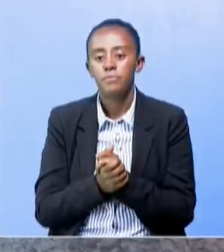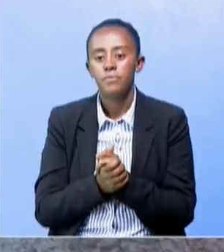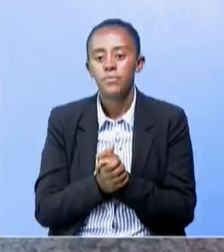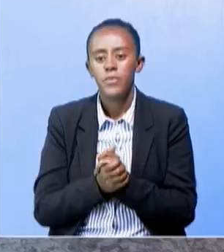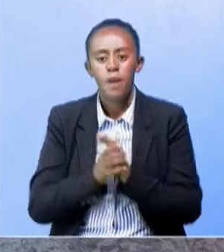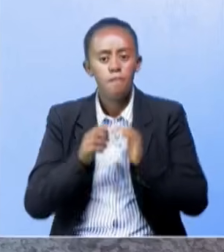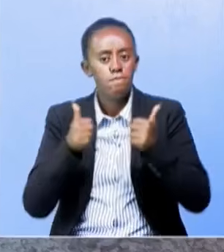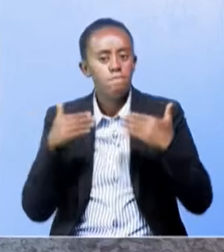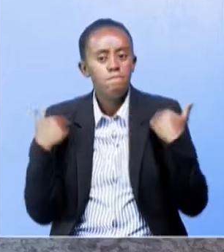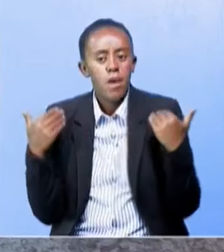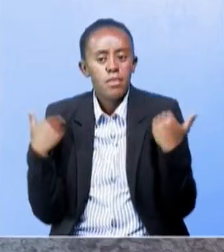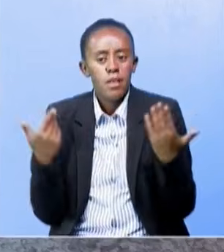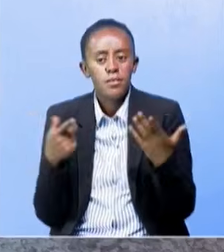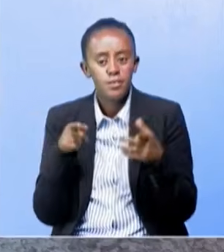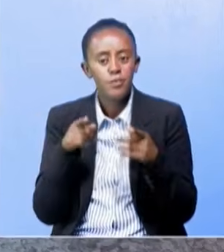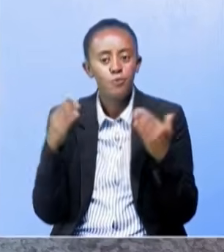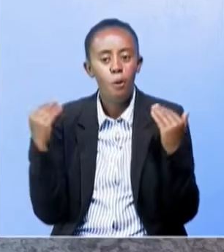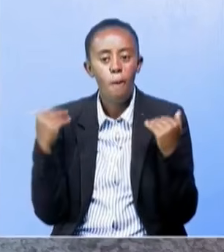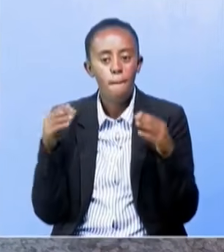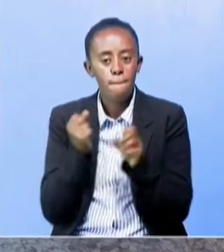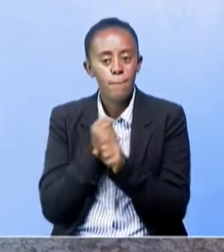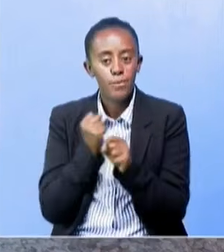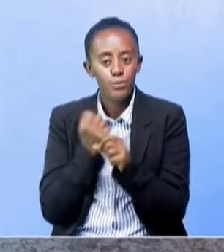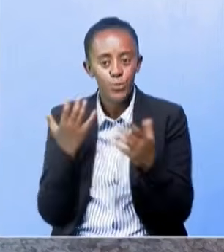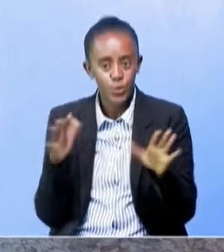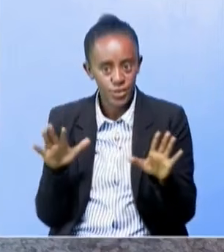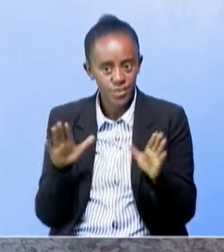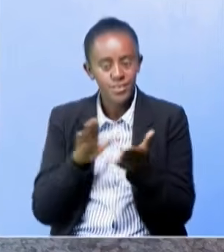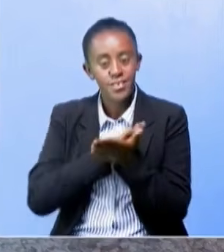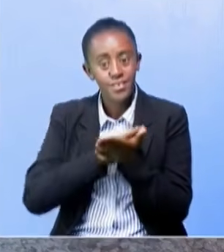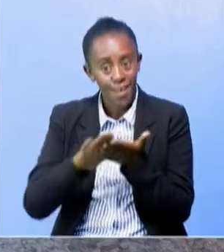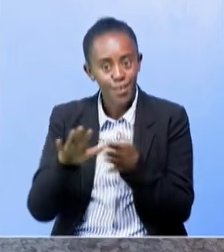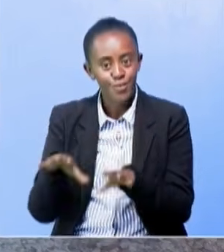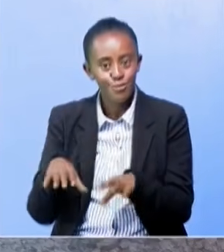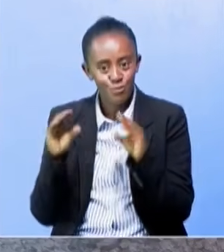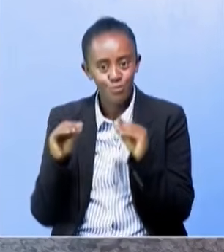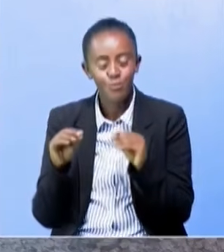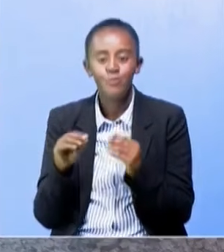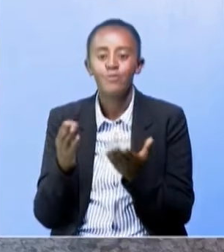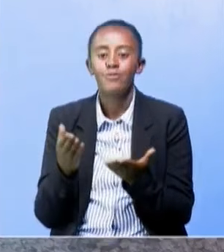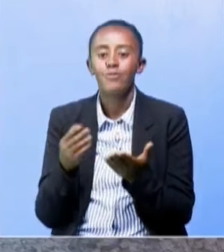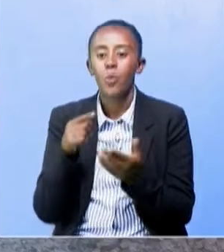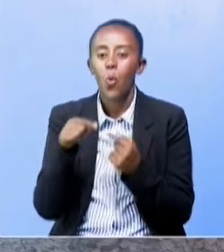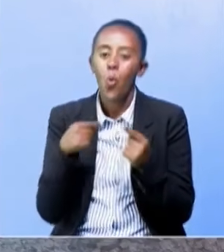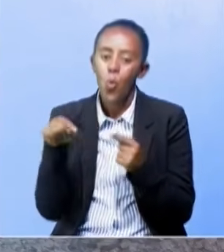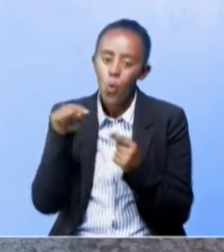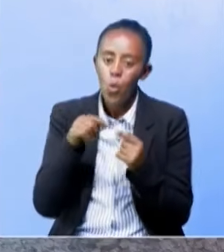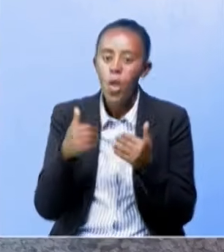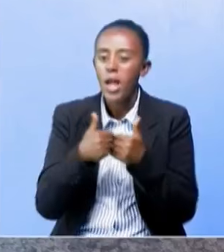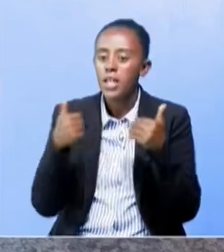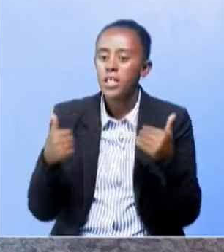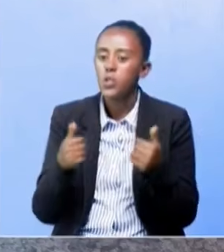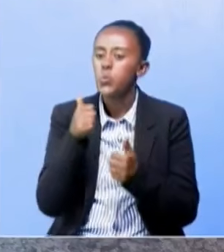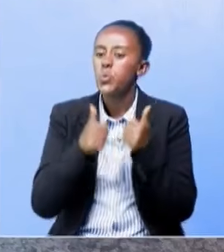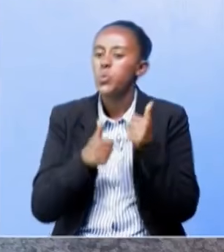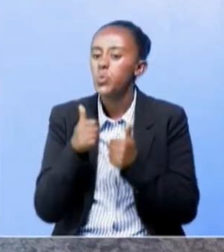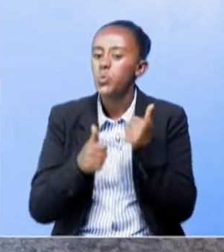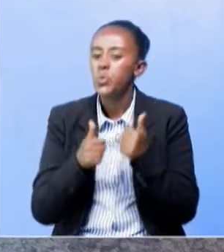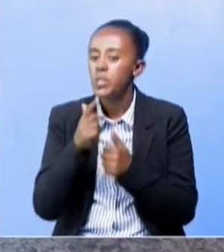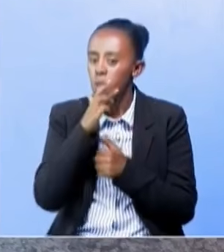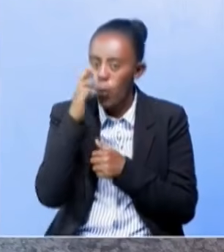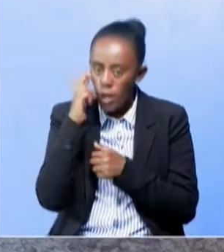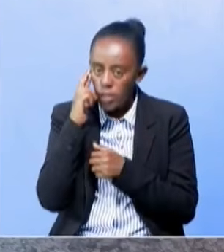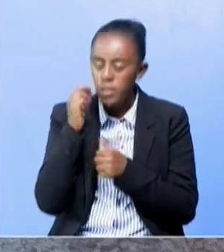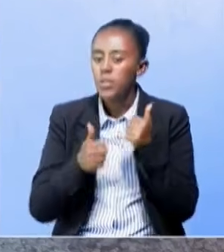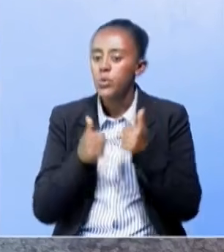Fantastic. I hope you did it. Nice students. Now we're going to identify which one is cause,